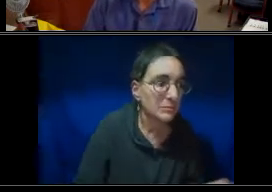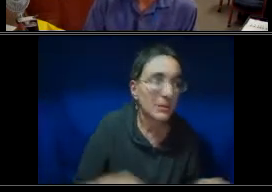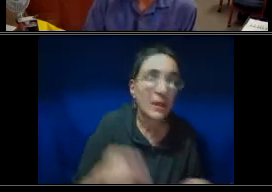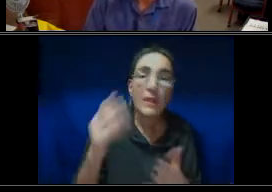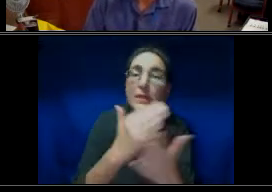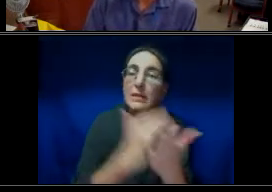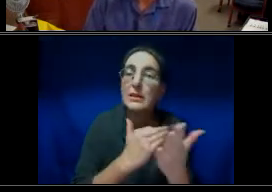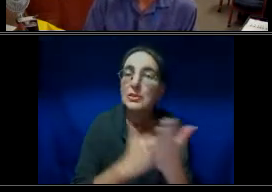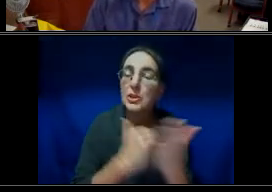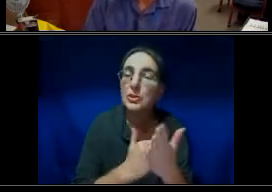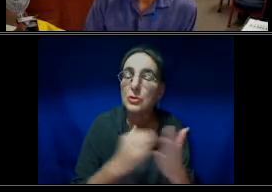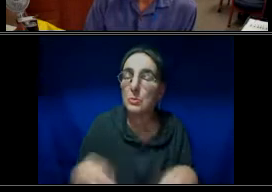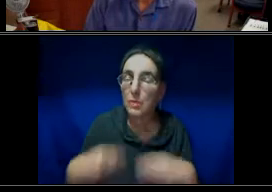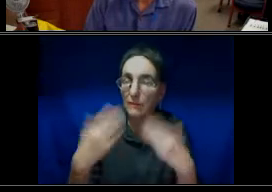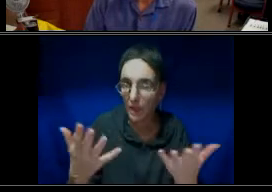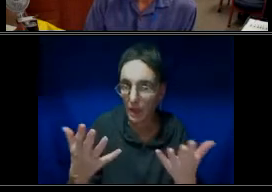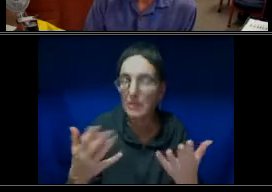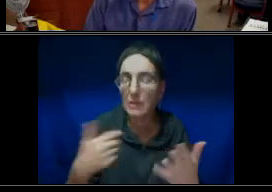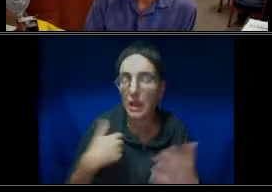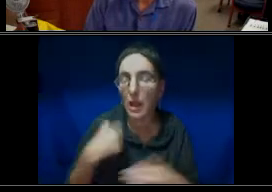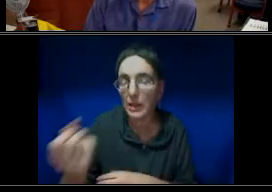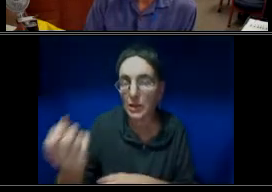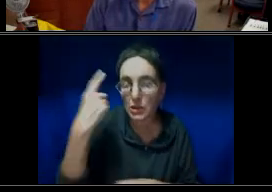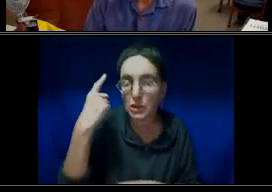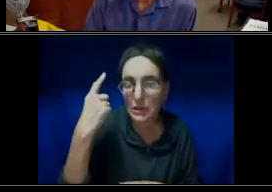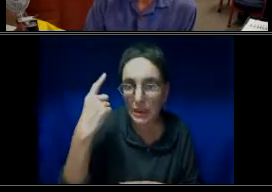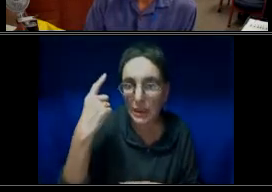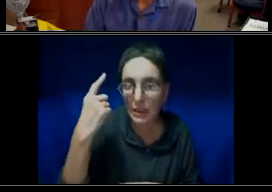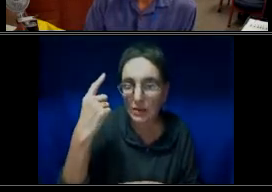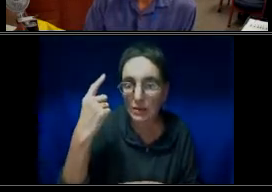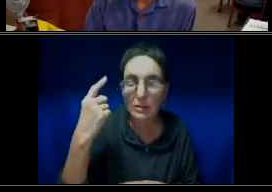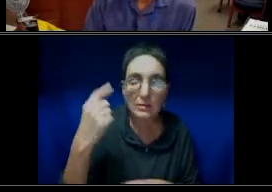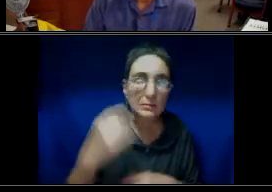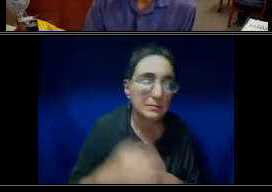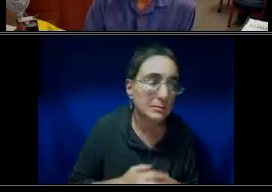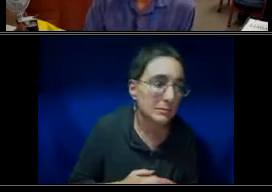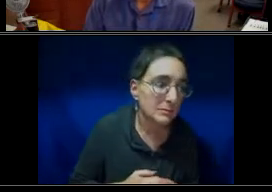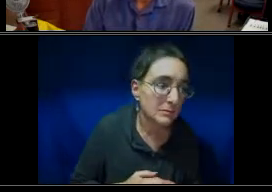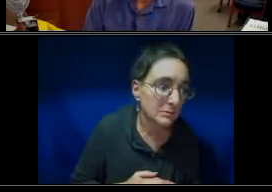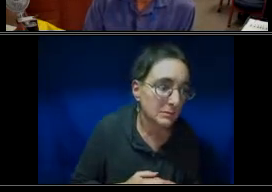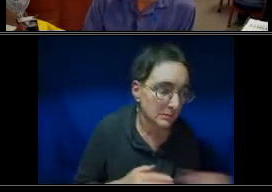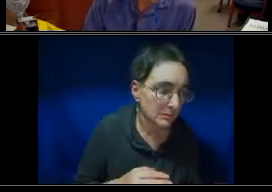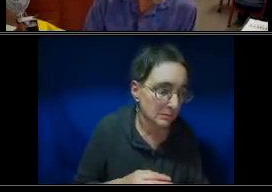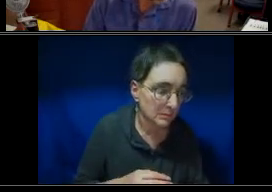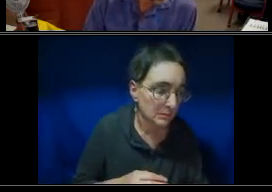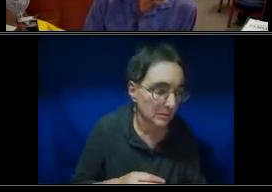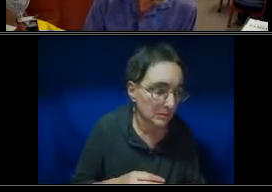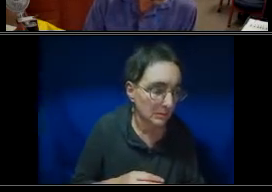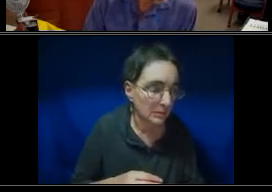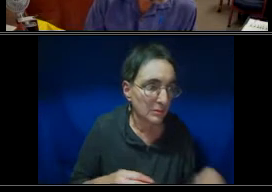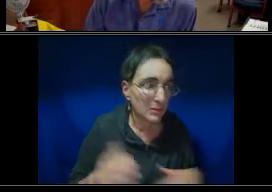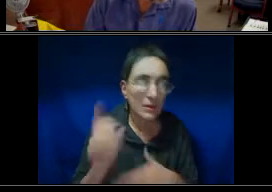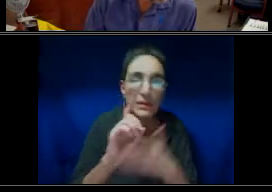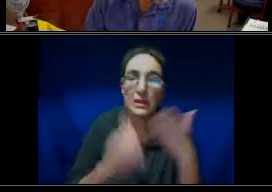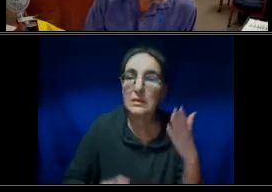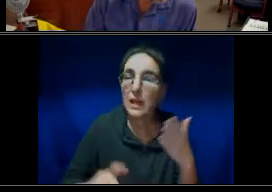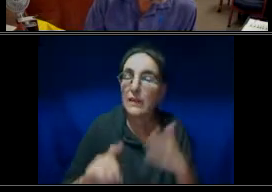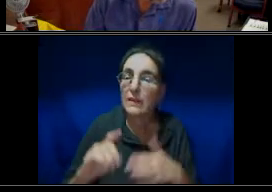but I mean, I get it. It's a little bit hard to find and identify specifically exactly where you want to focus,